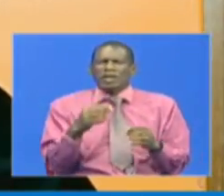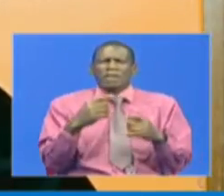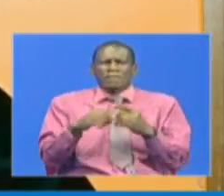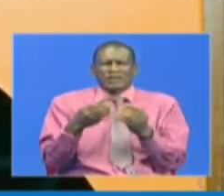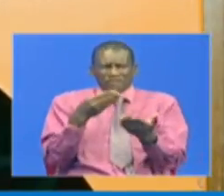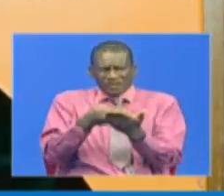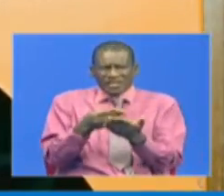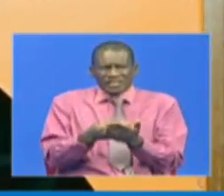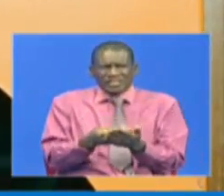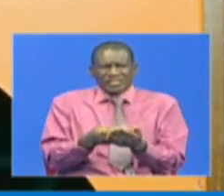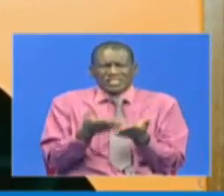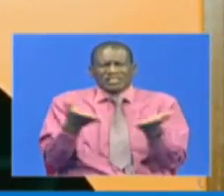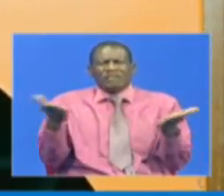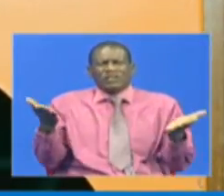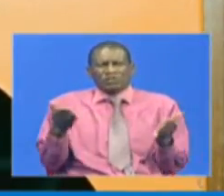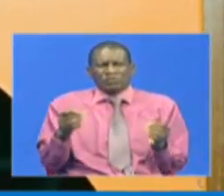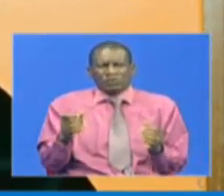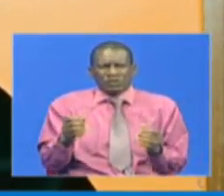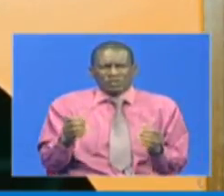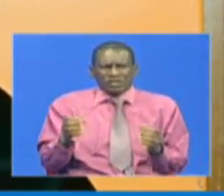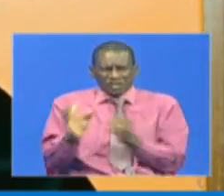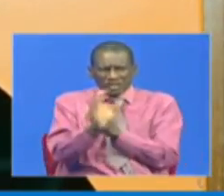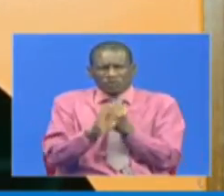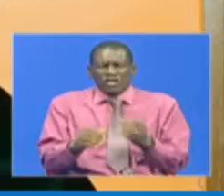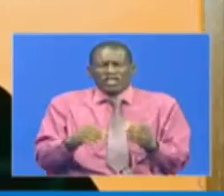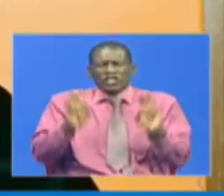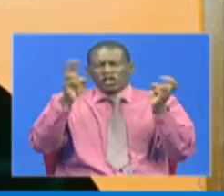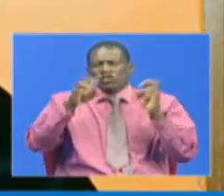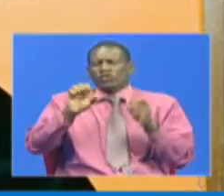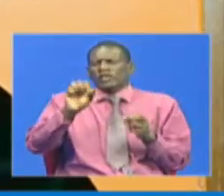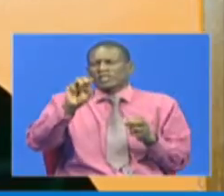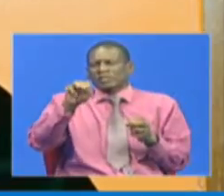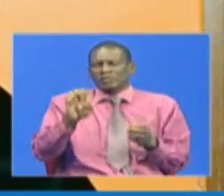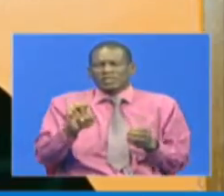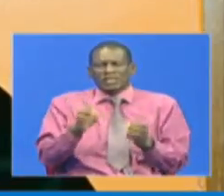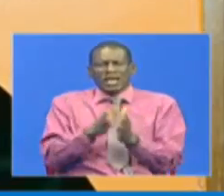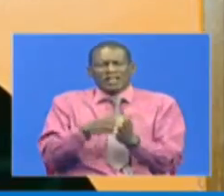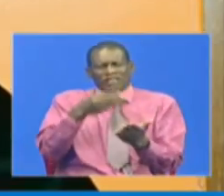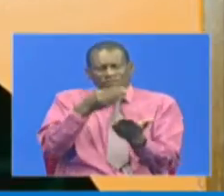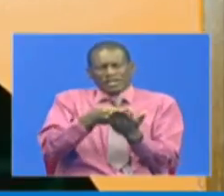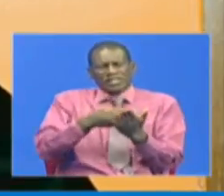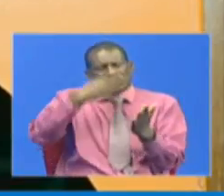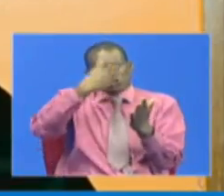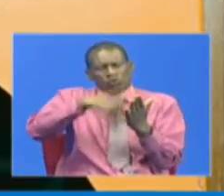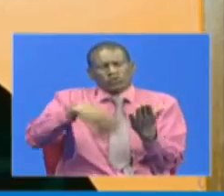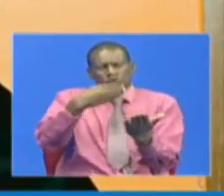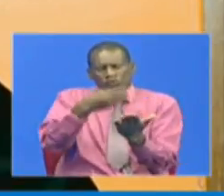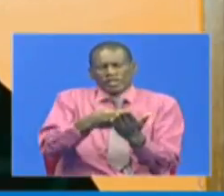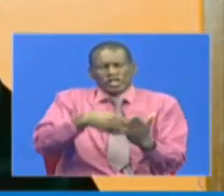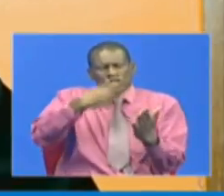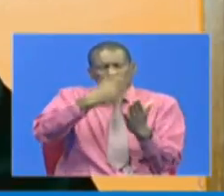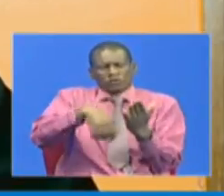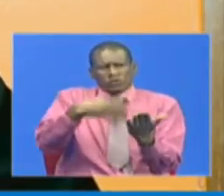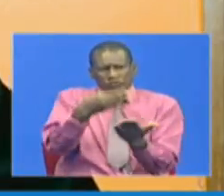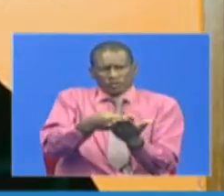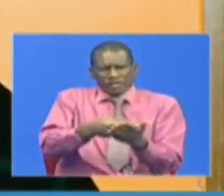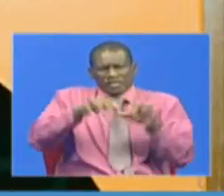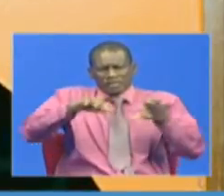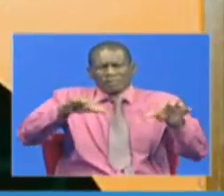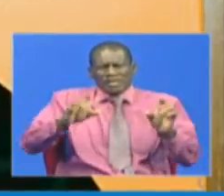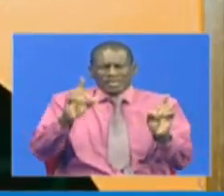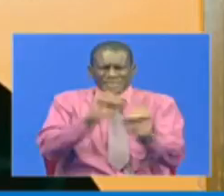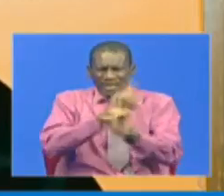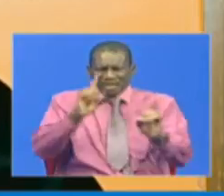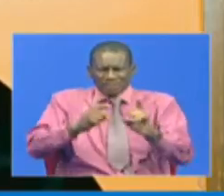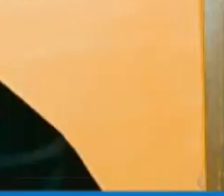across the chain. The issue with SMEs and finances is the cost of the finance, and cost of finance is a market dynamics